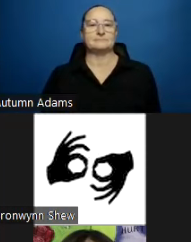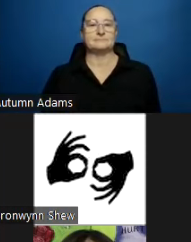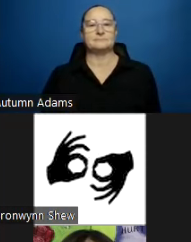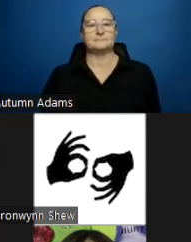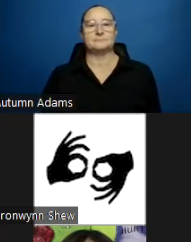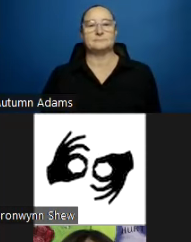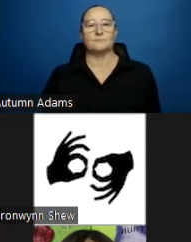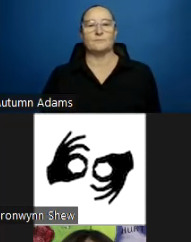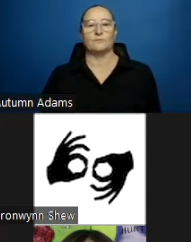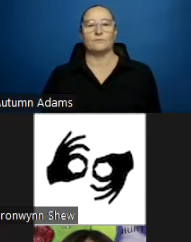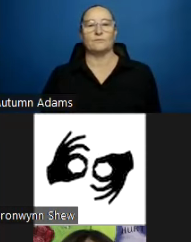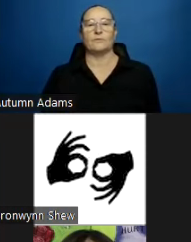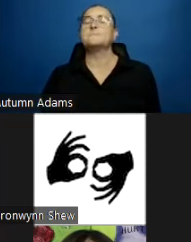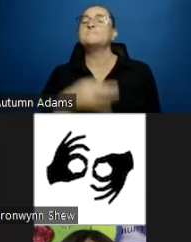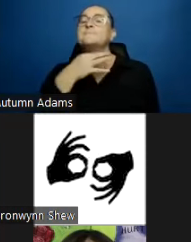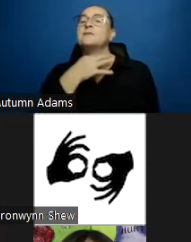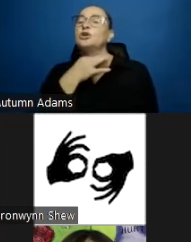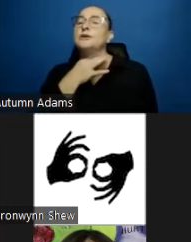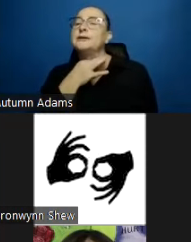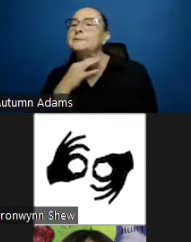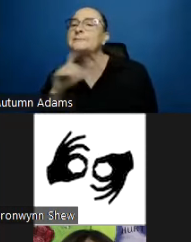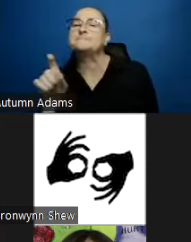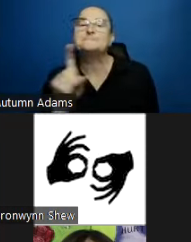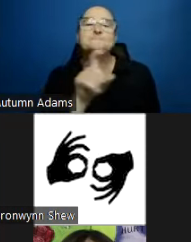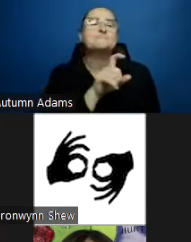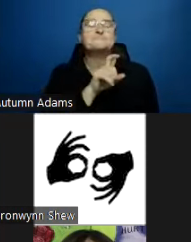All right, I'm curious. I want to ask all of you a question.